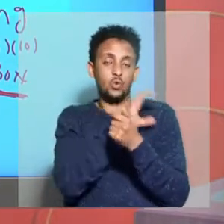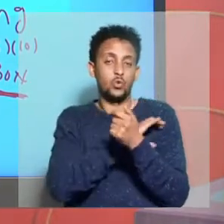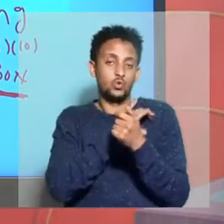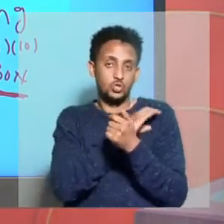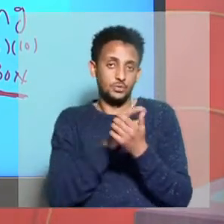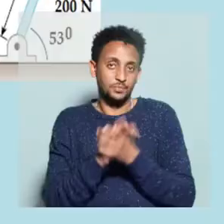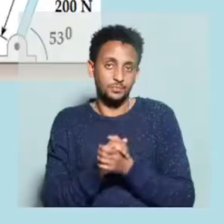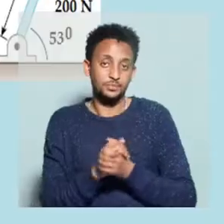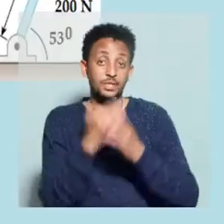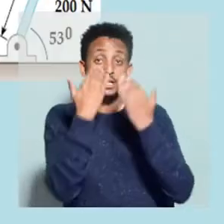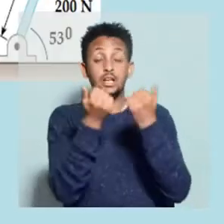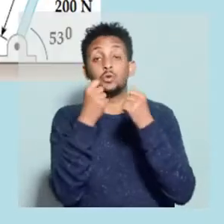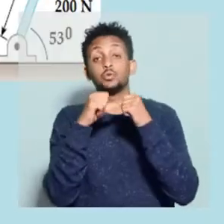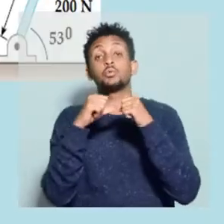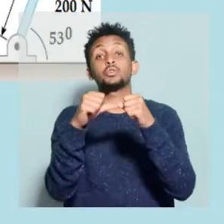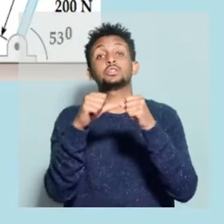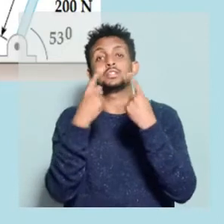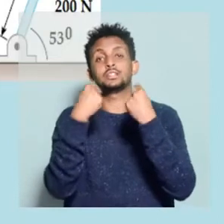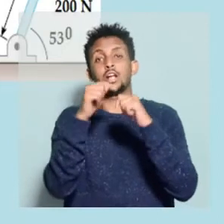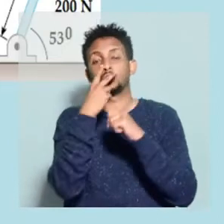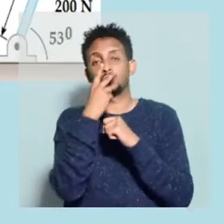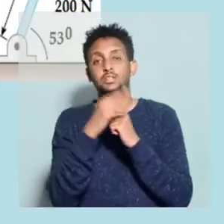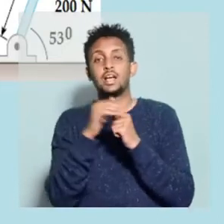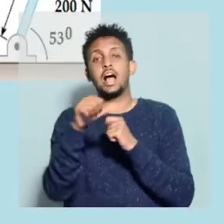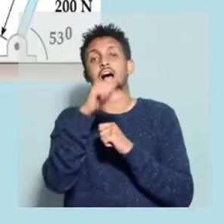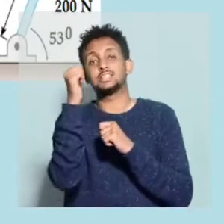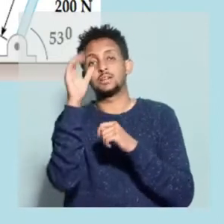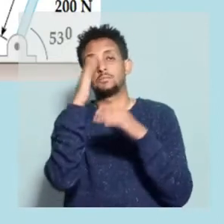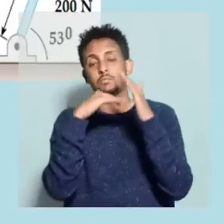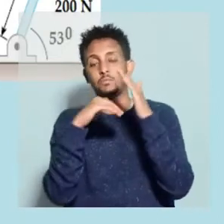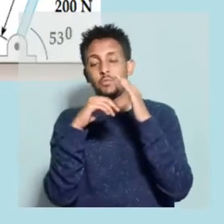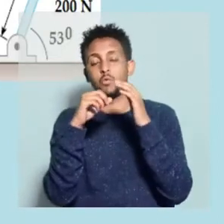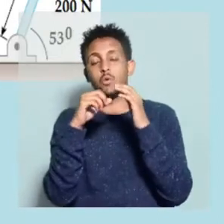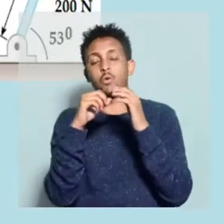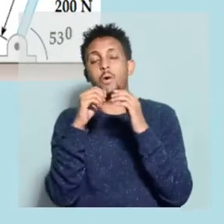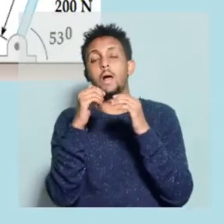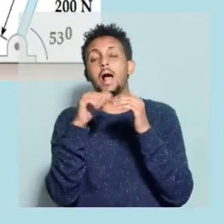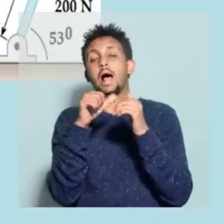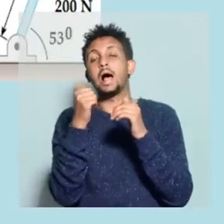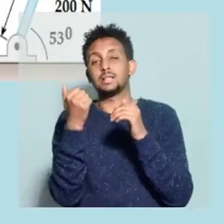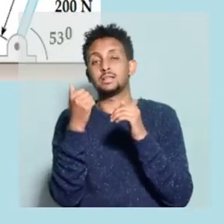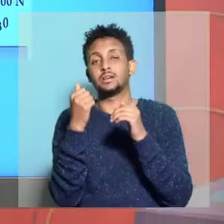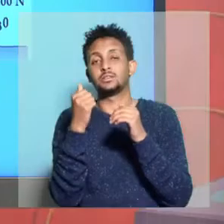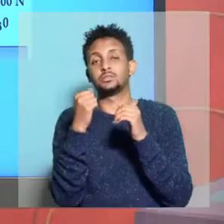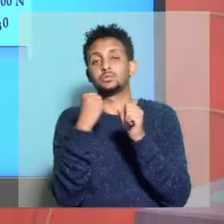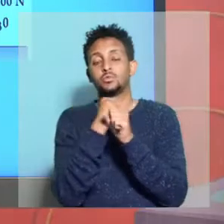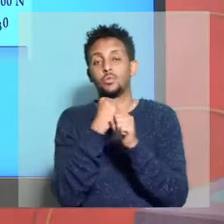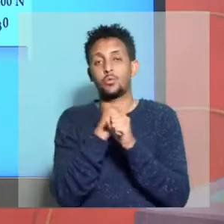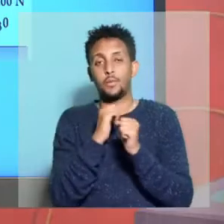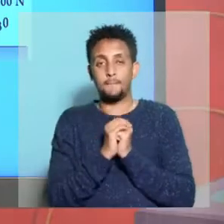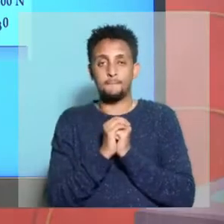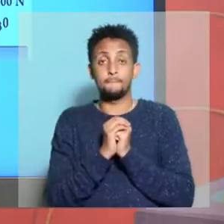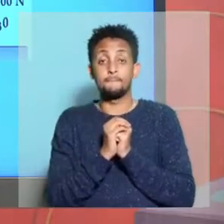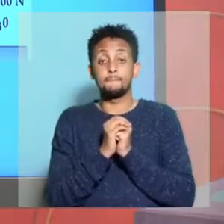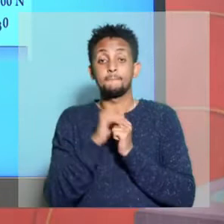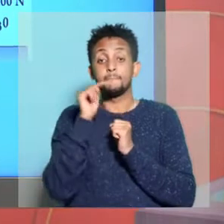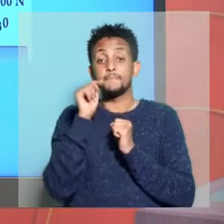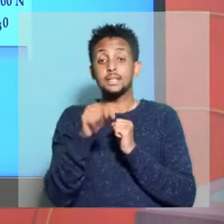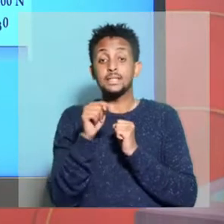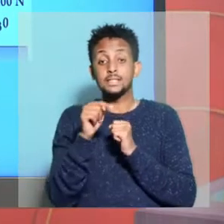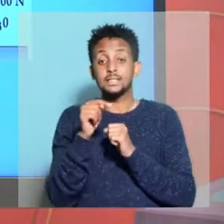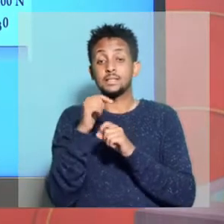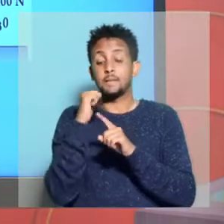equilibrium. Now let's proceed and try to see the other problems. Suppose here you have a bar, and on this